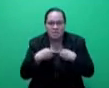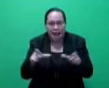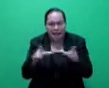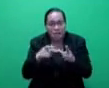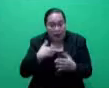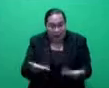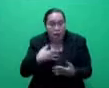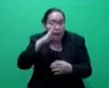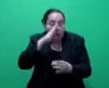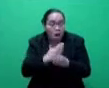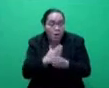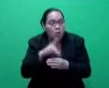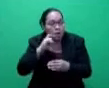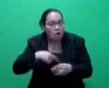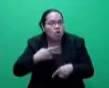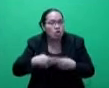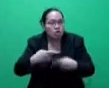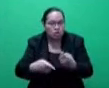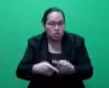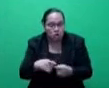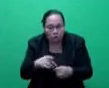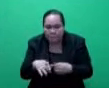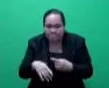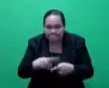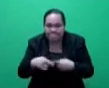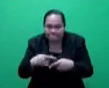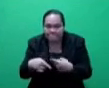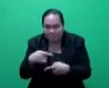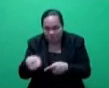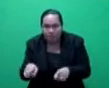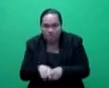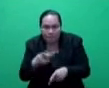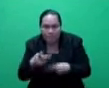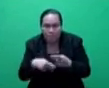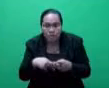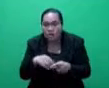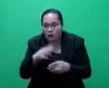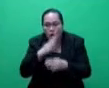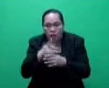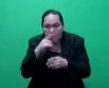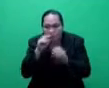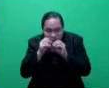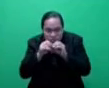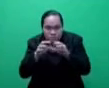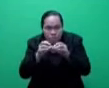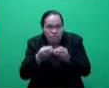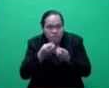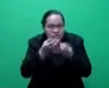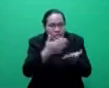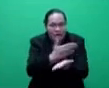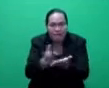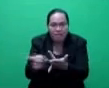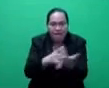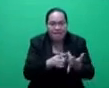hope that we continue to build on this momentum when word of mouth spreads. And I also want to share